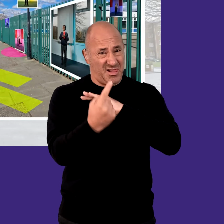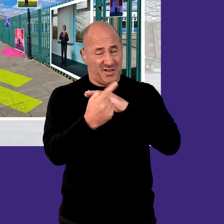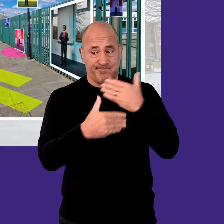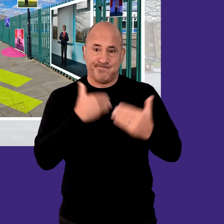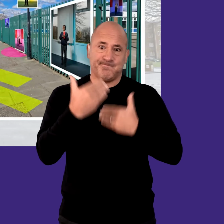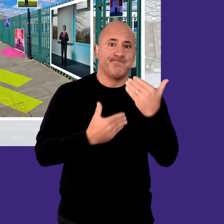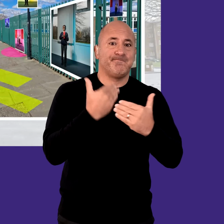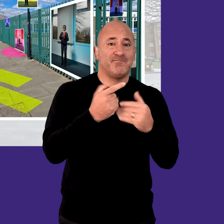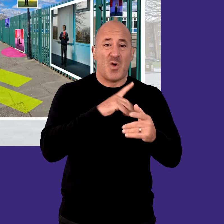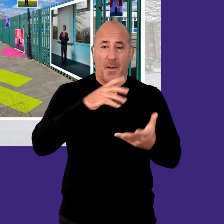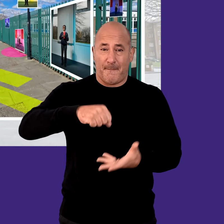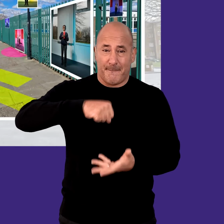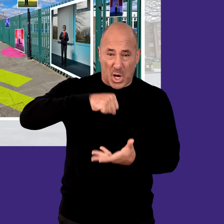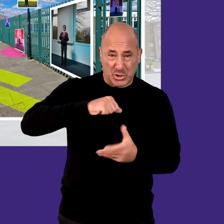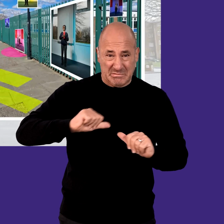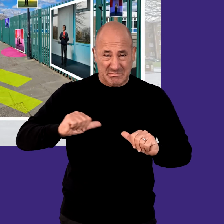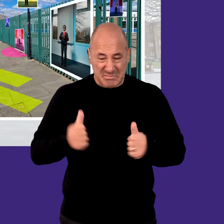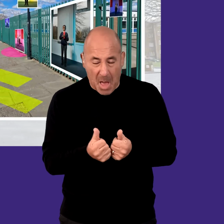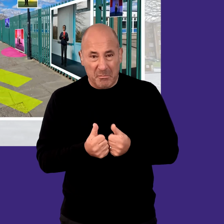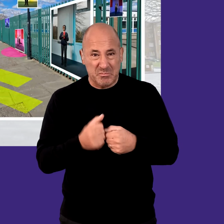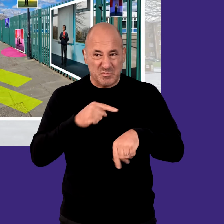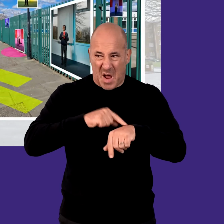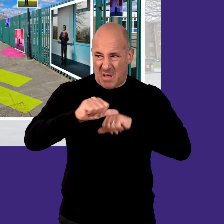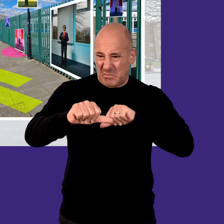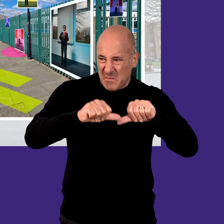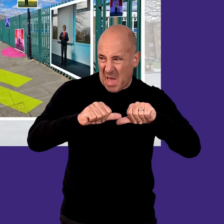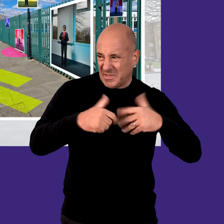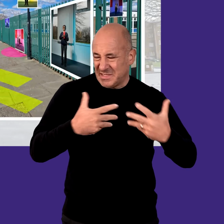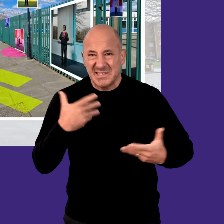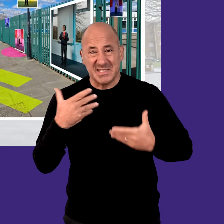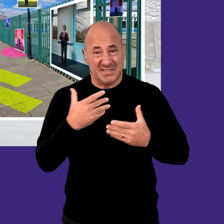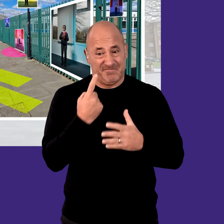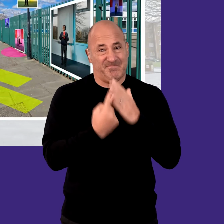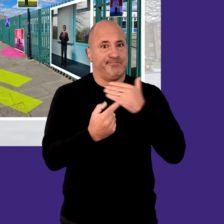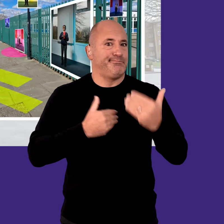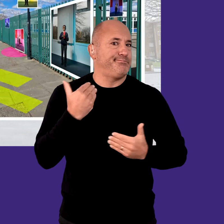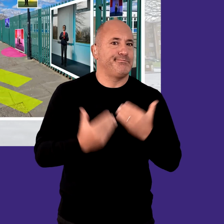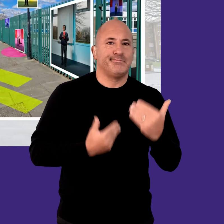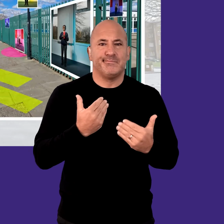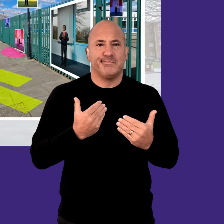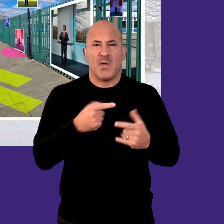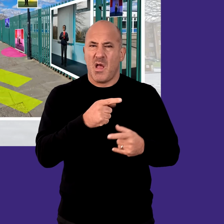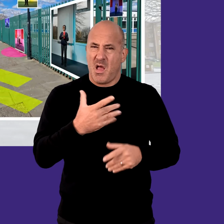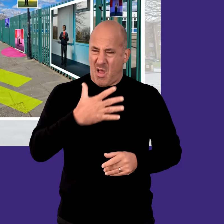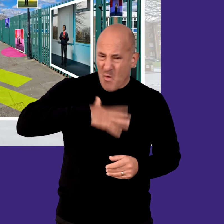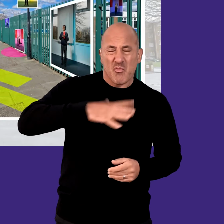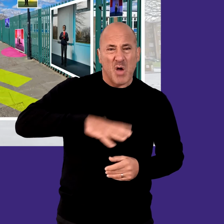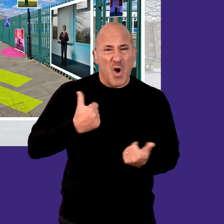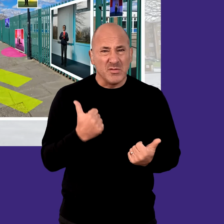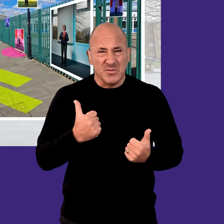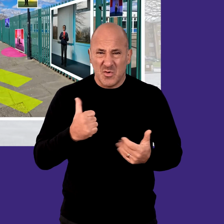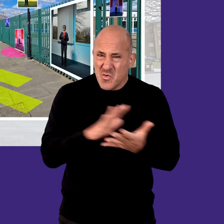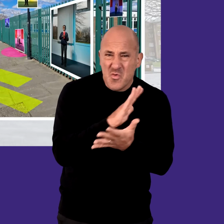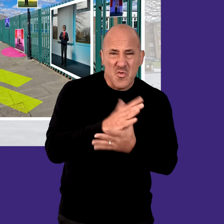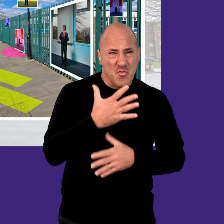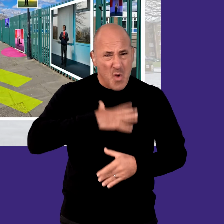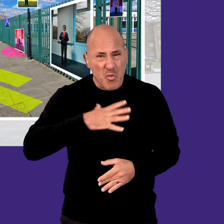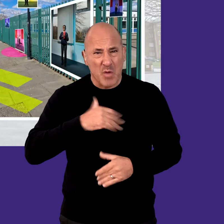community groups were very much operating in silo due to budgetary and time restraints. But the